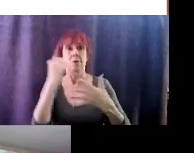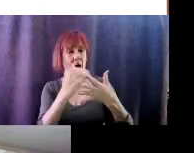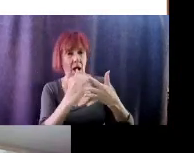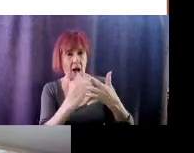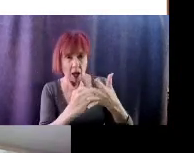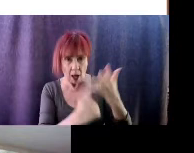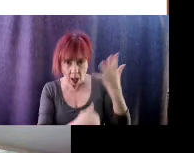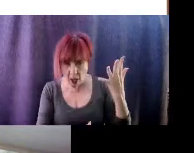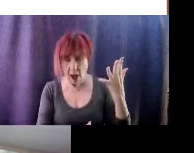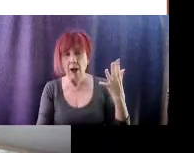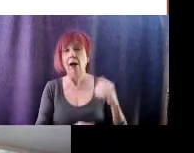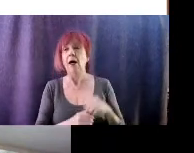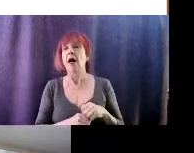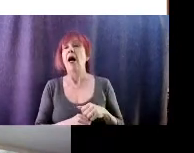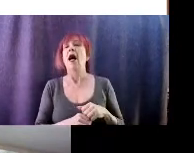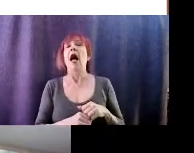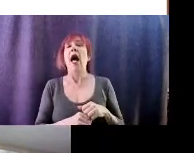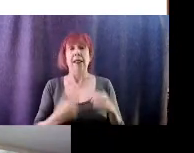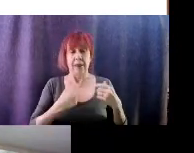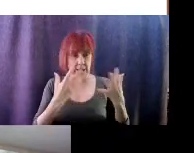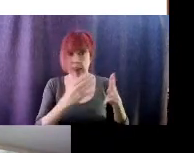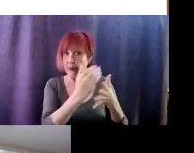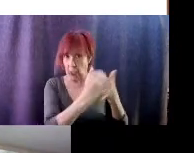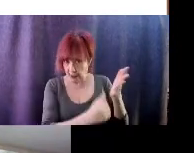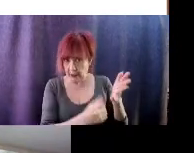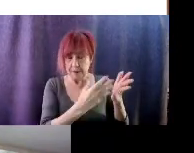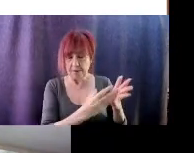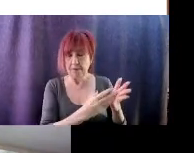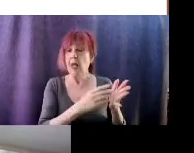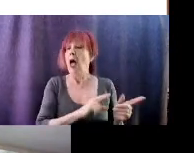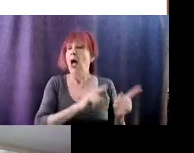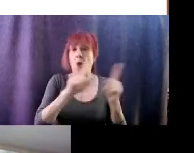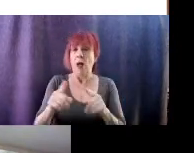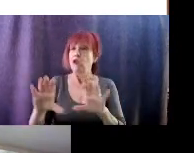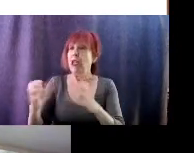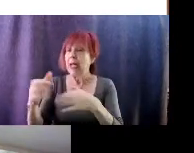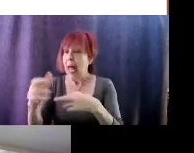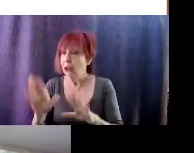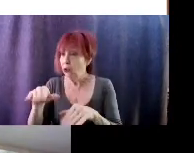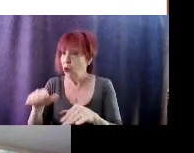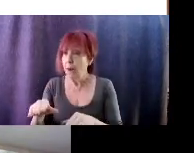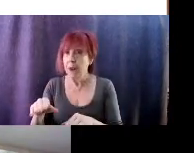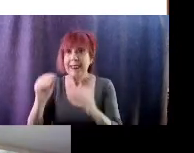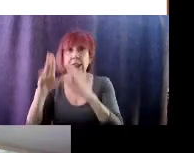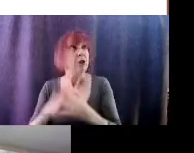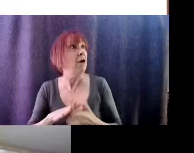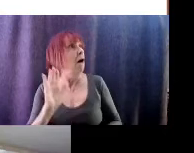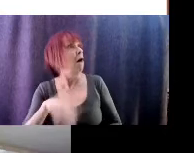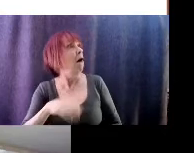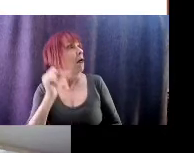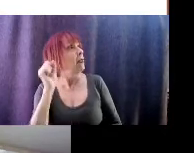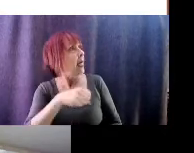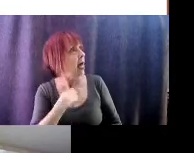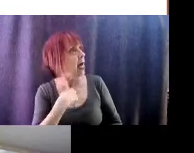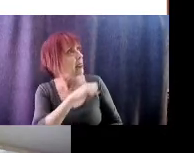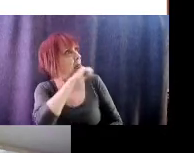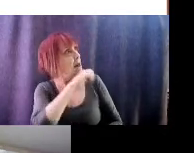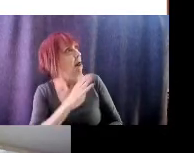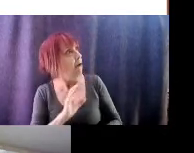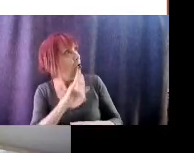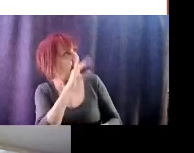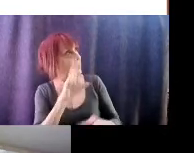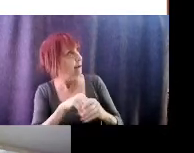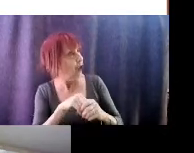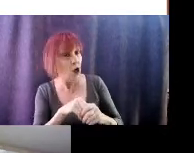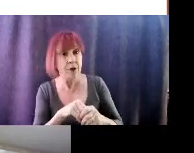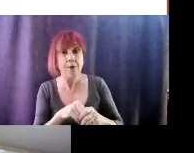it. We would love to see our kids out in the community. We found out that there was a business and it was a grocery store that was locally